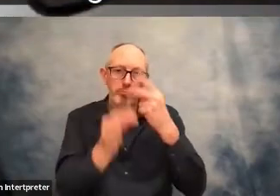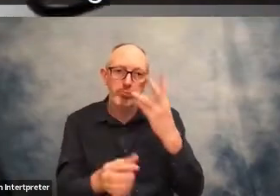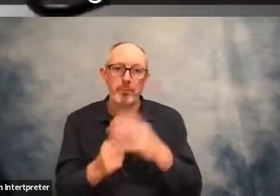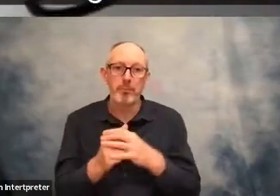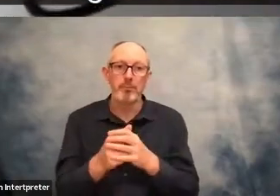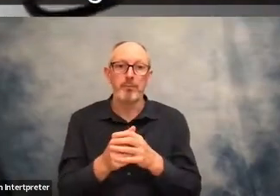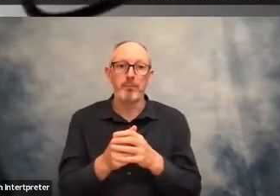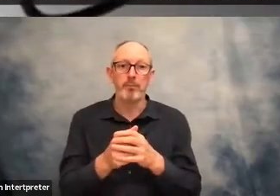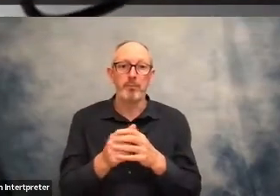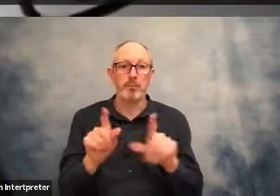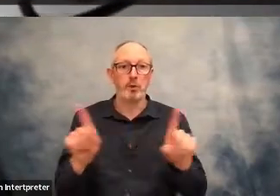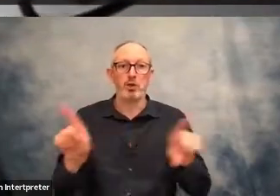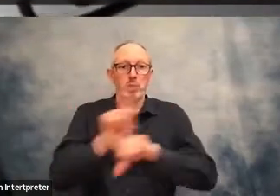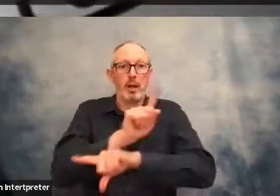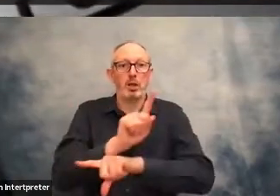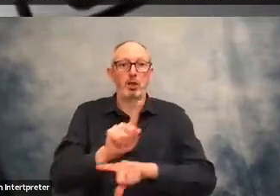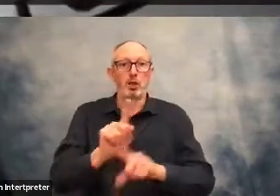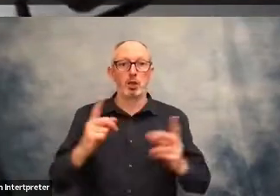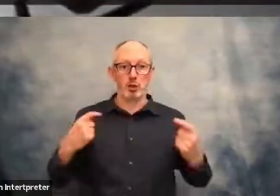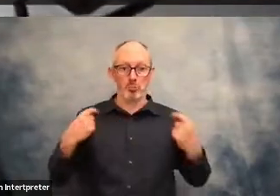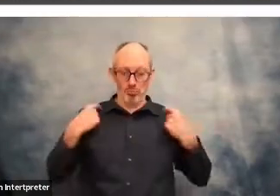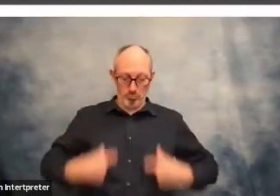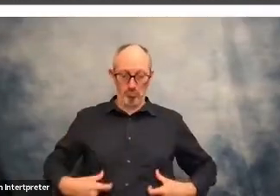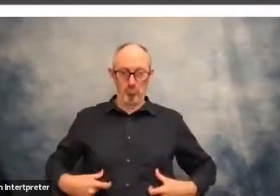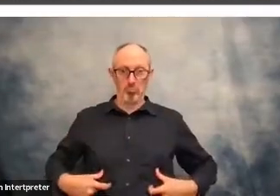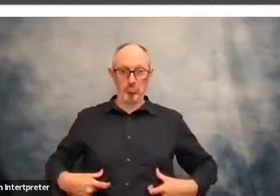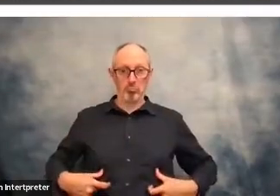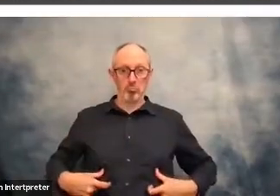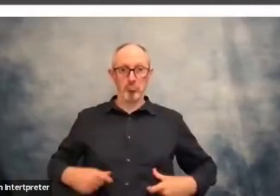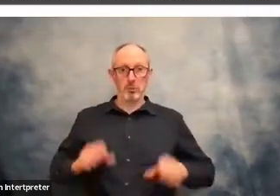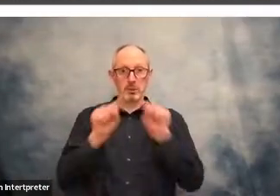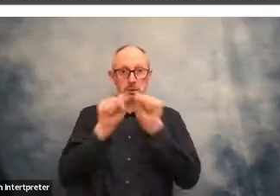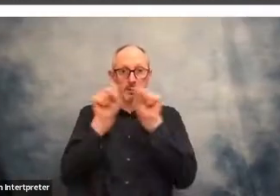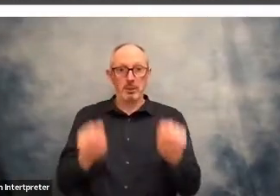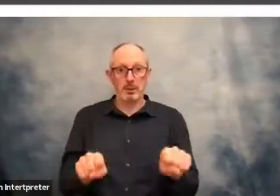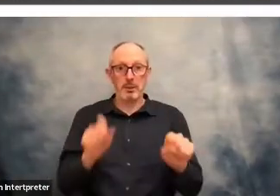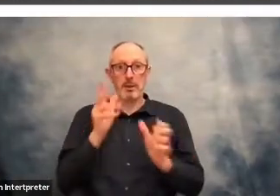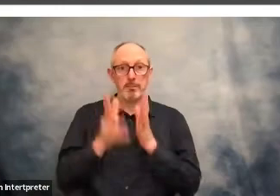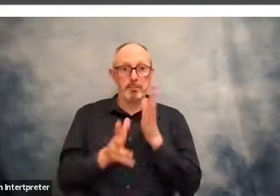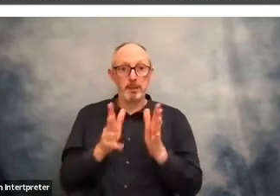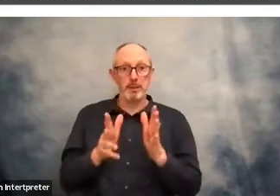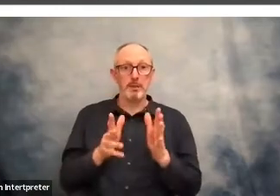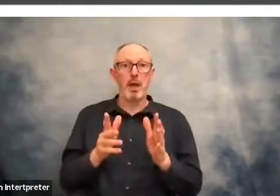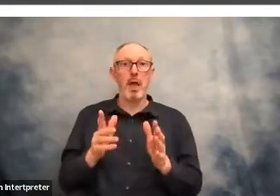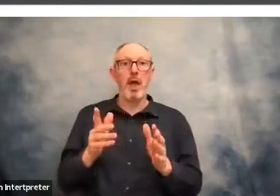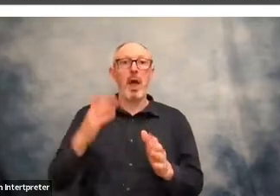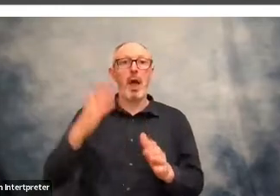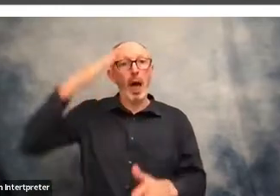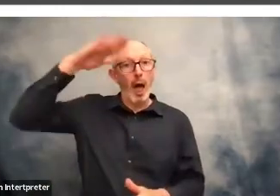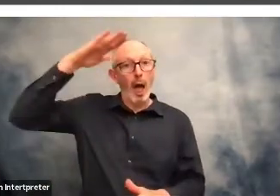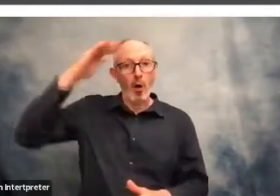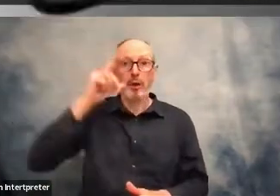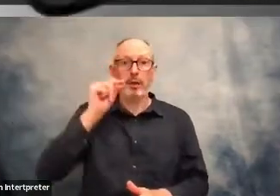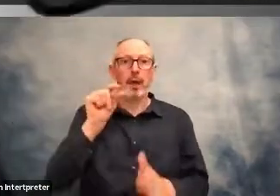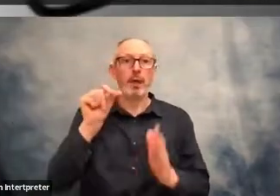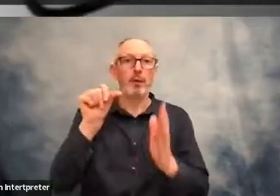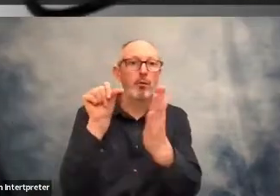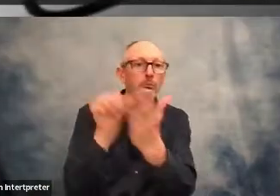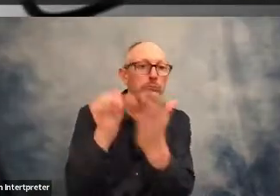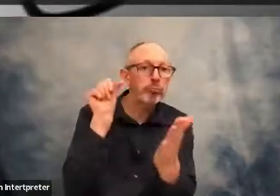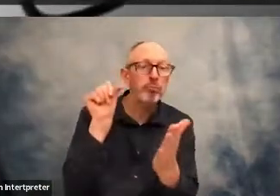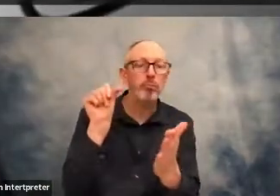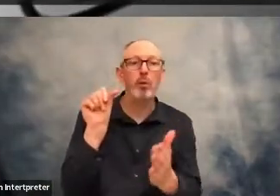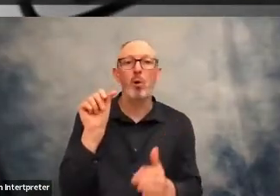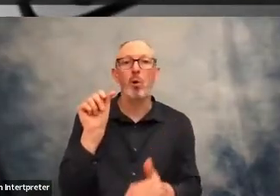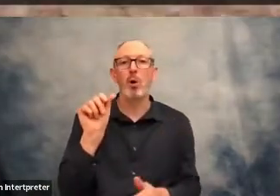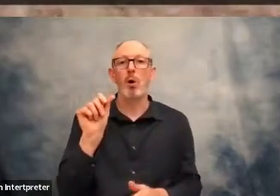harness system for a child seat with a 5-point harness keeps the release accessible for adults and emergency responders while remaining